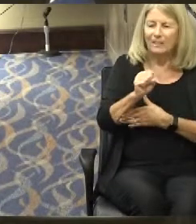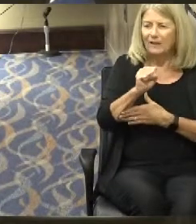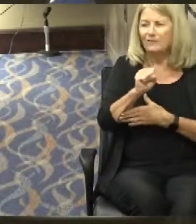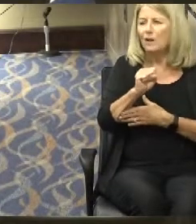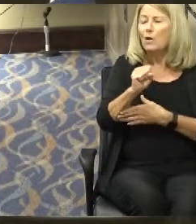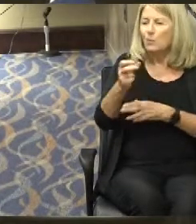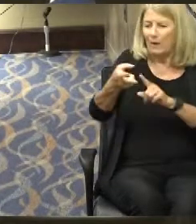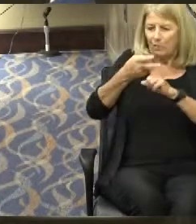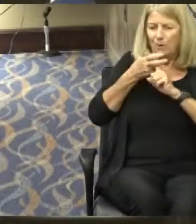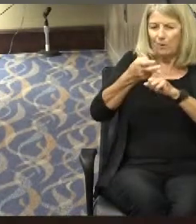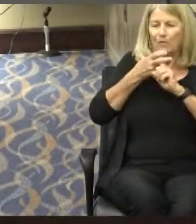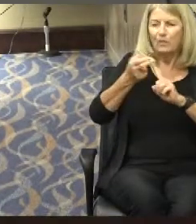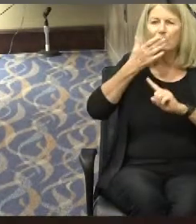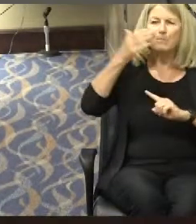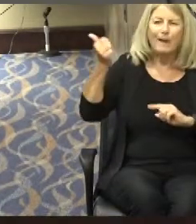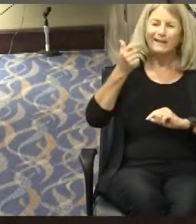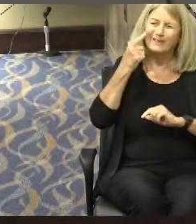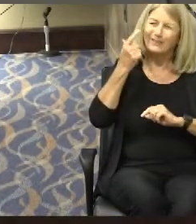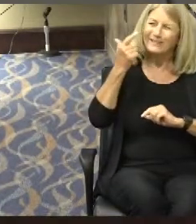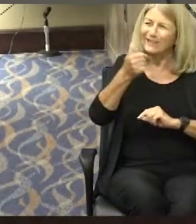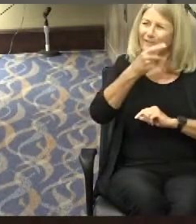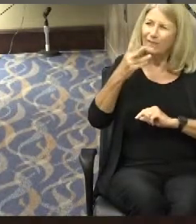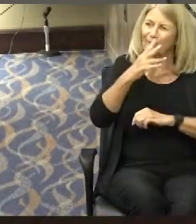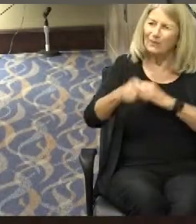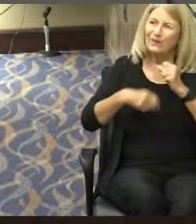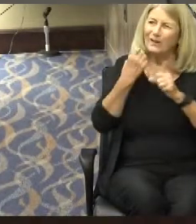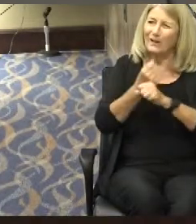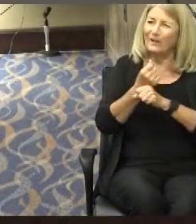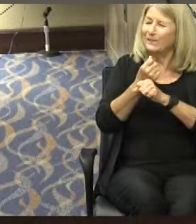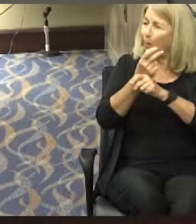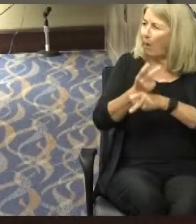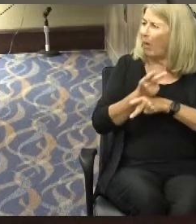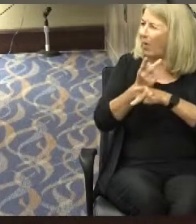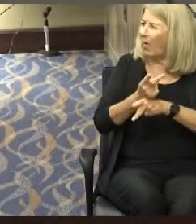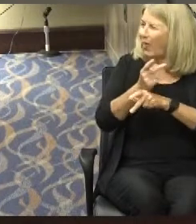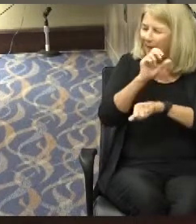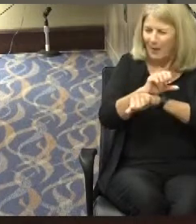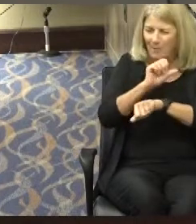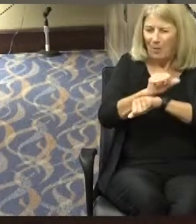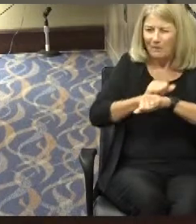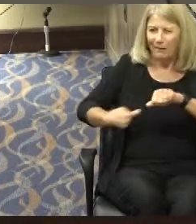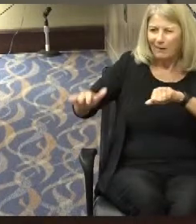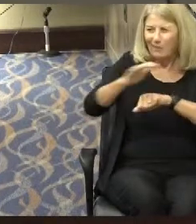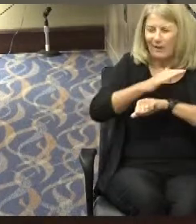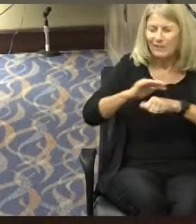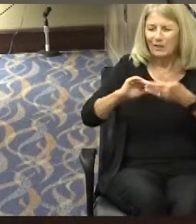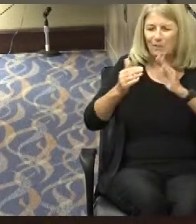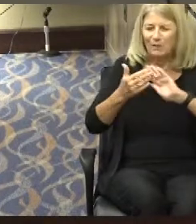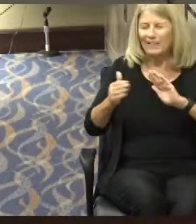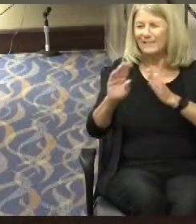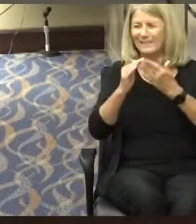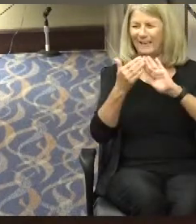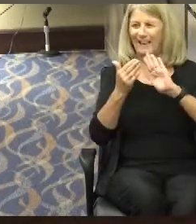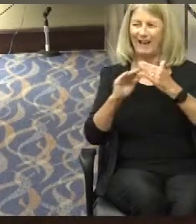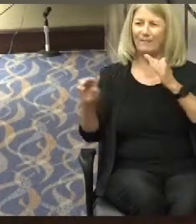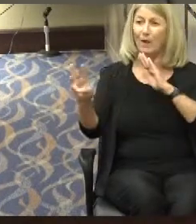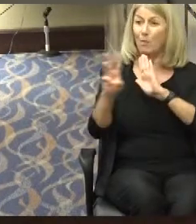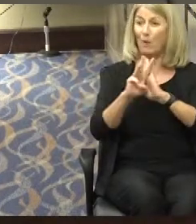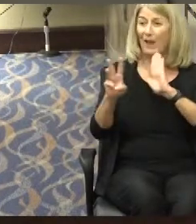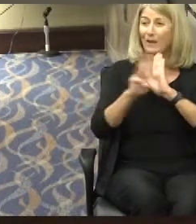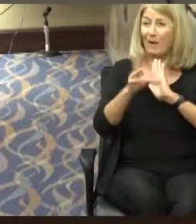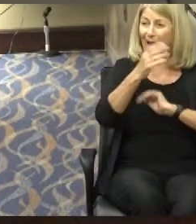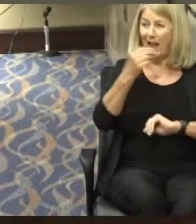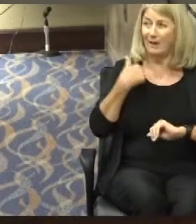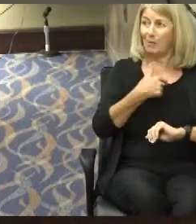for the past couple of years. So watch out, employers across the community. City of Waco is here, and we are lassoing up